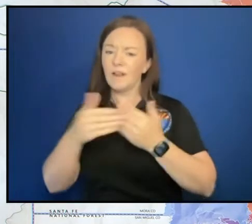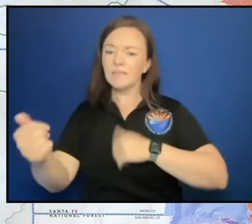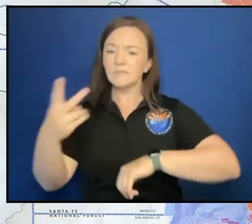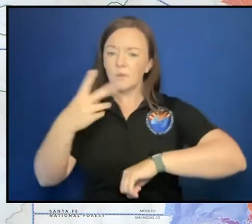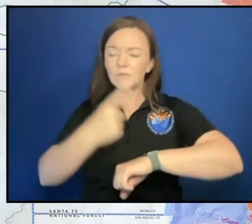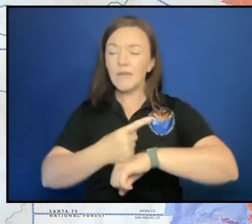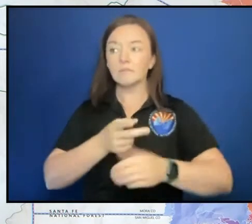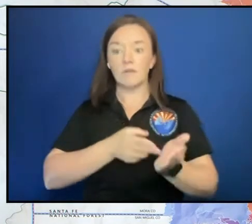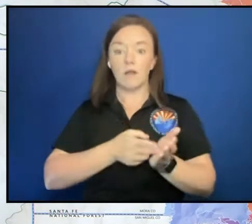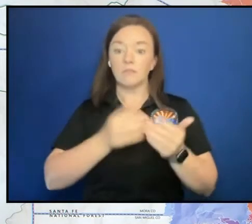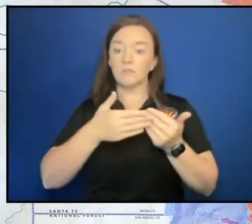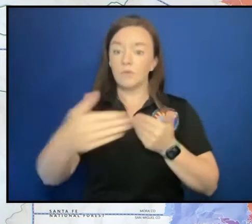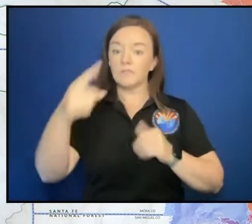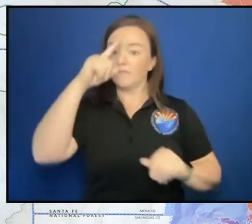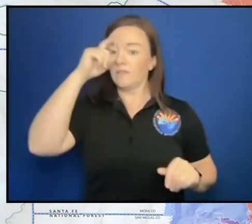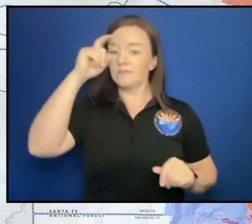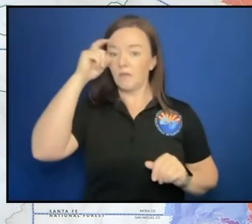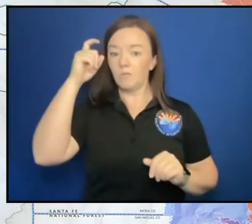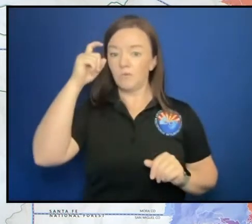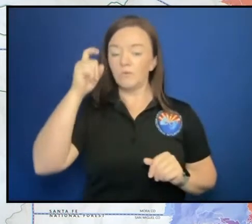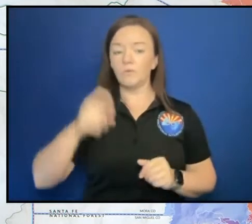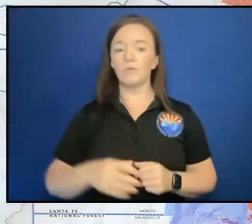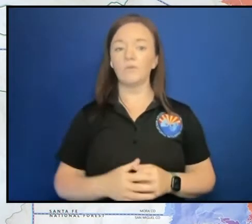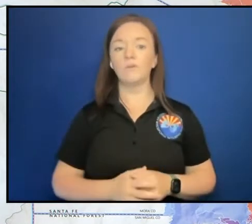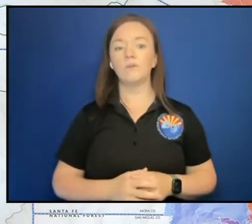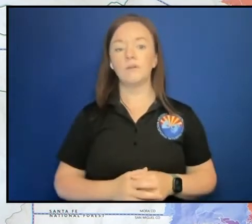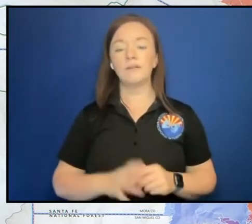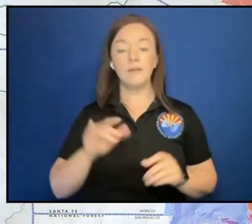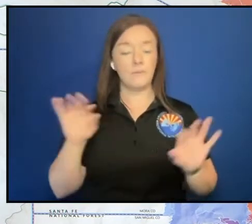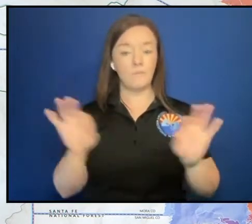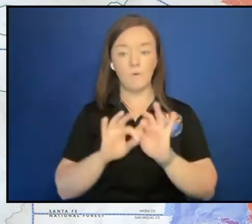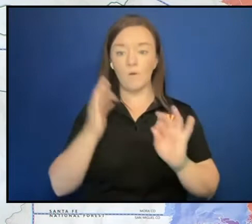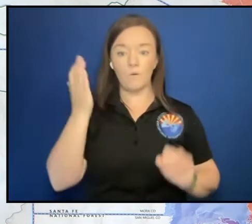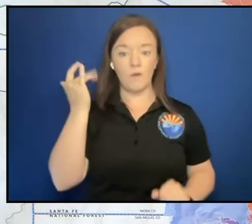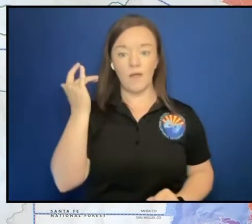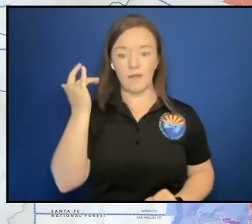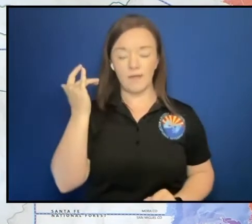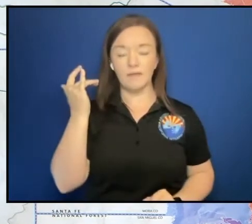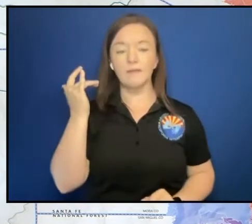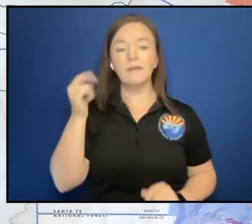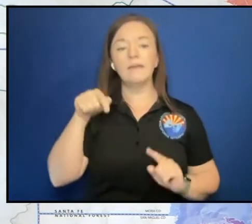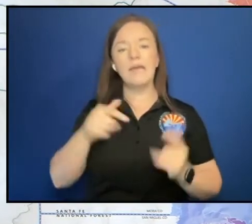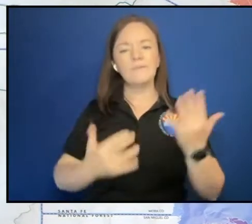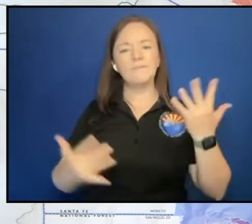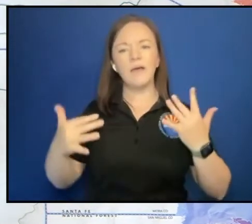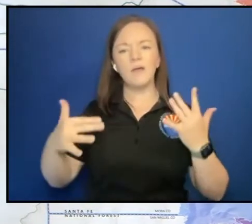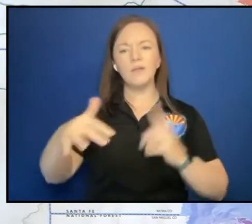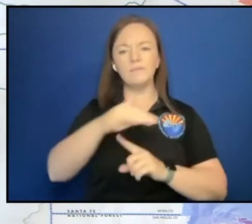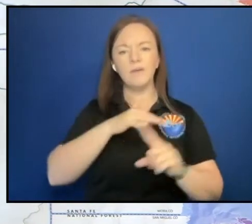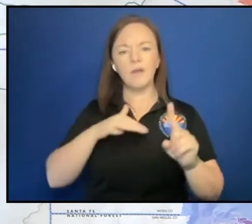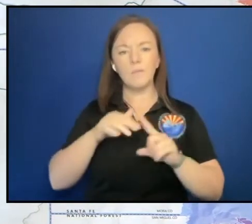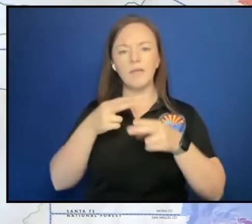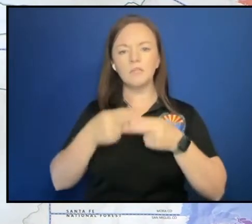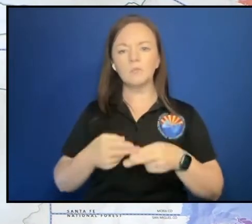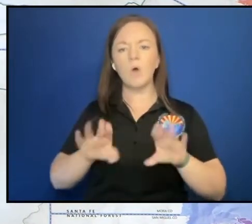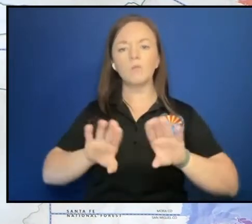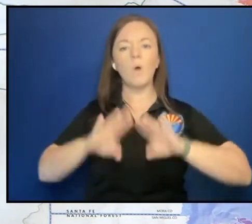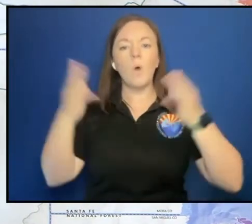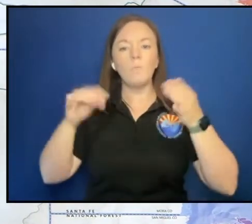And that is like, and why I say that's important is that this fire environment is what they call an open system. We don't,